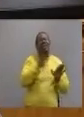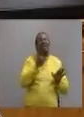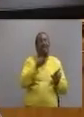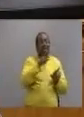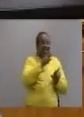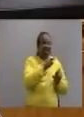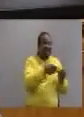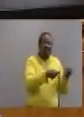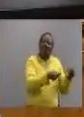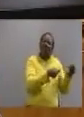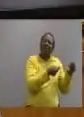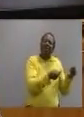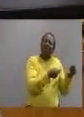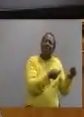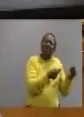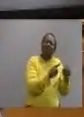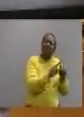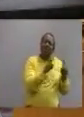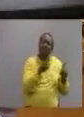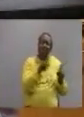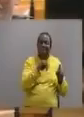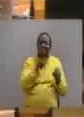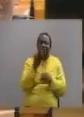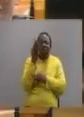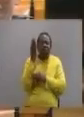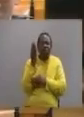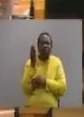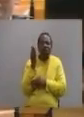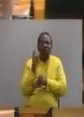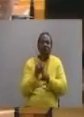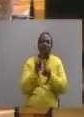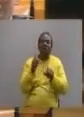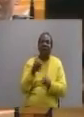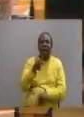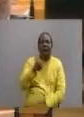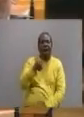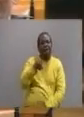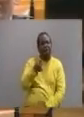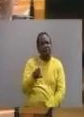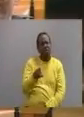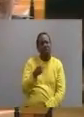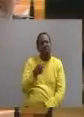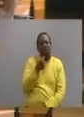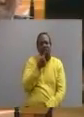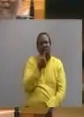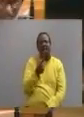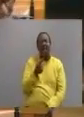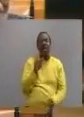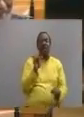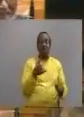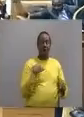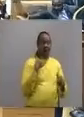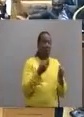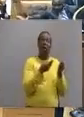look at this type of misrepresentation to you, the members of this Parliament. It tells you this bill applies only to the